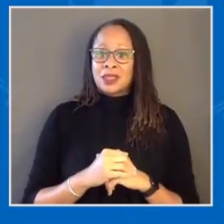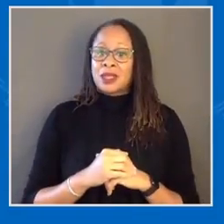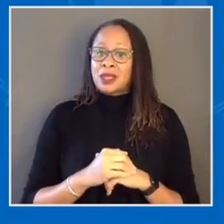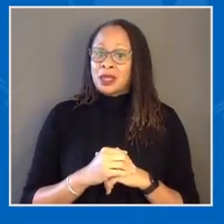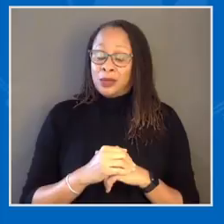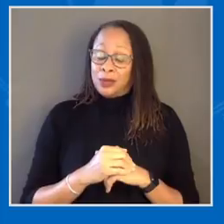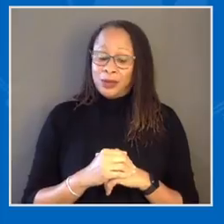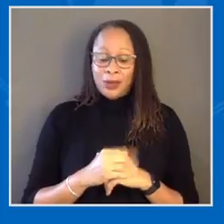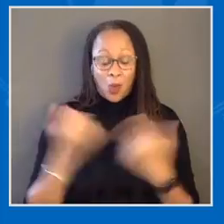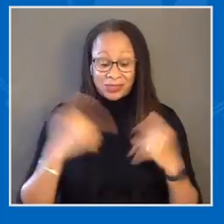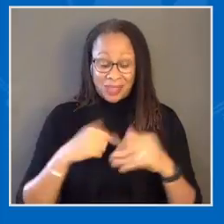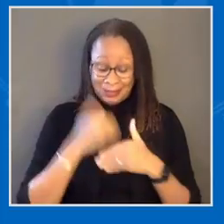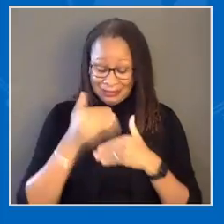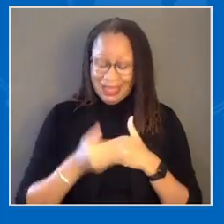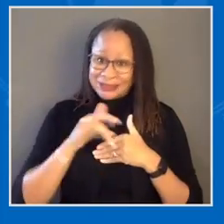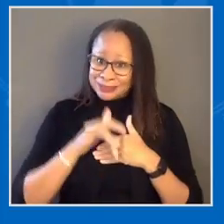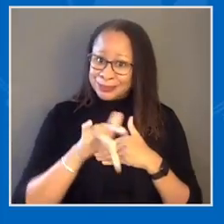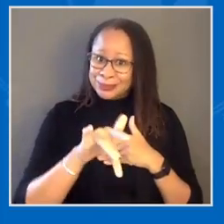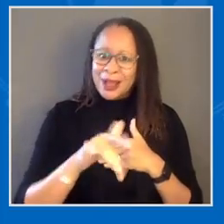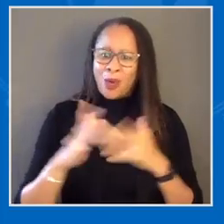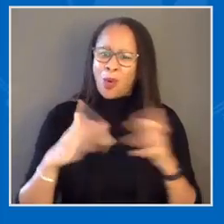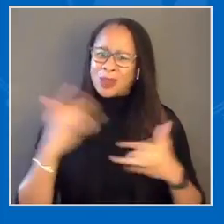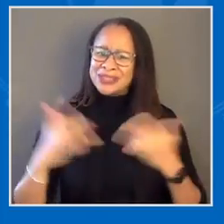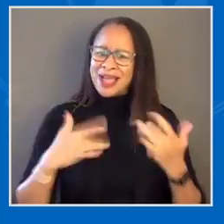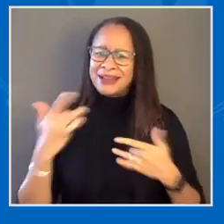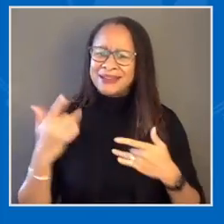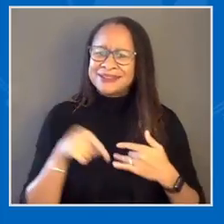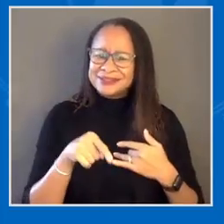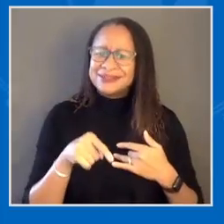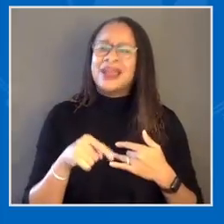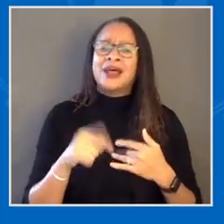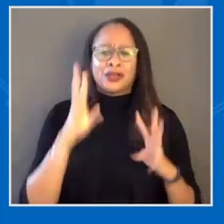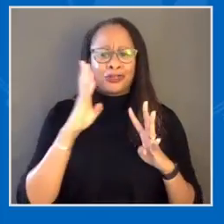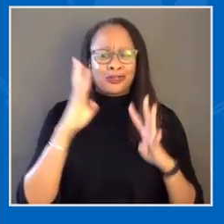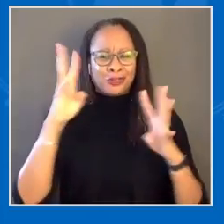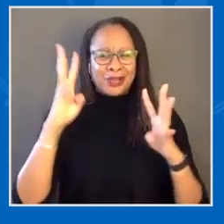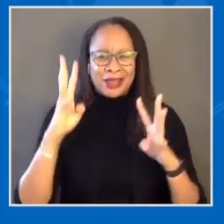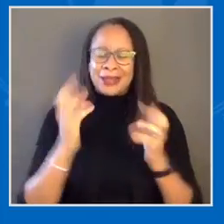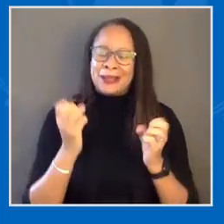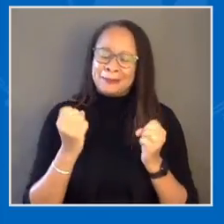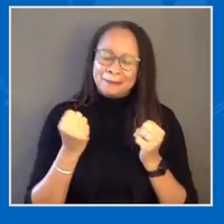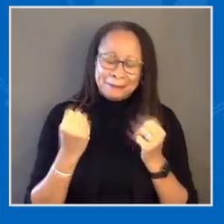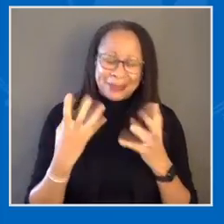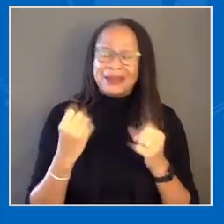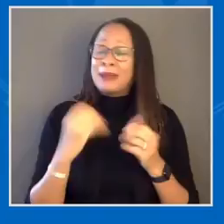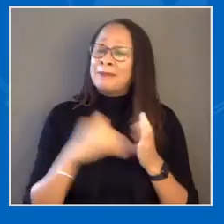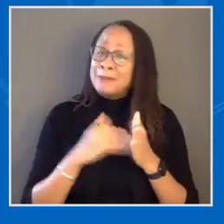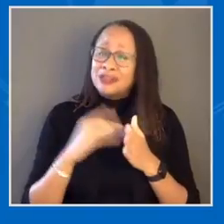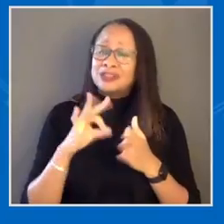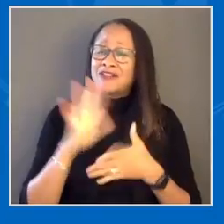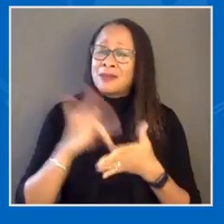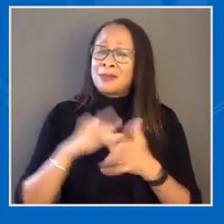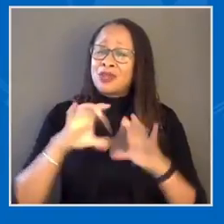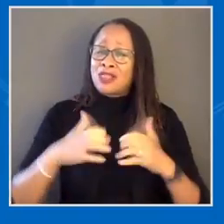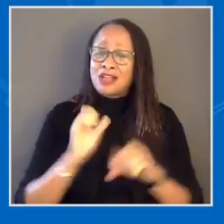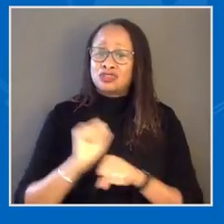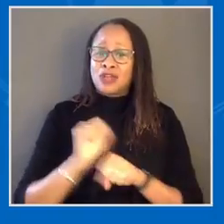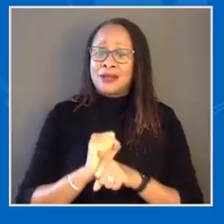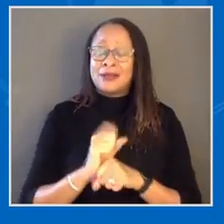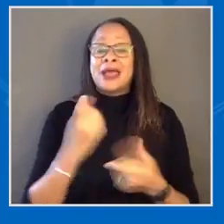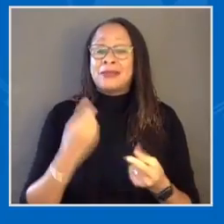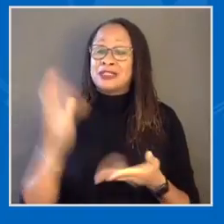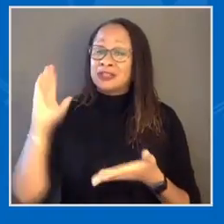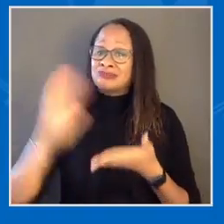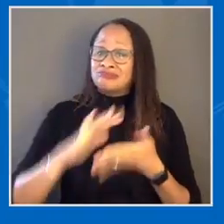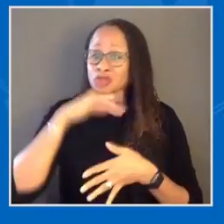exciting, actually. It means creating millions of middle-class jobs. It means less pollution in our air and